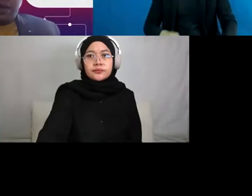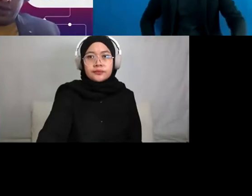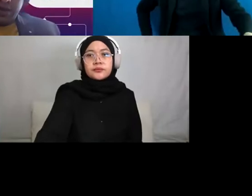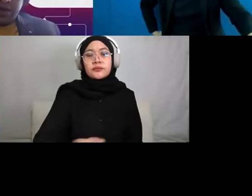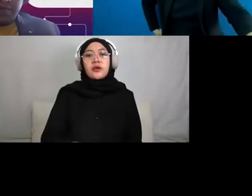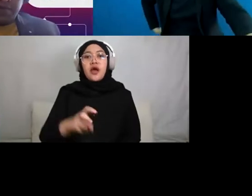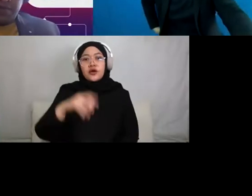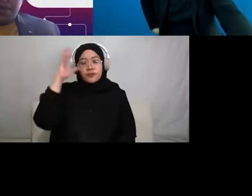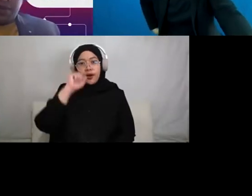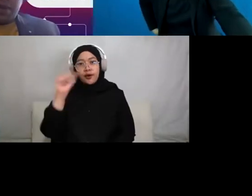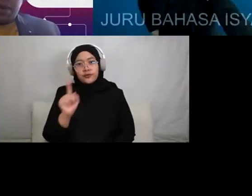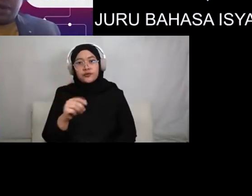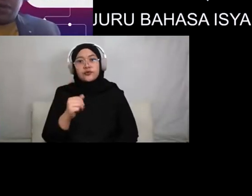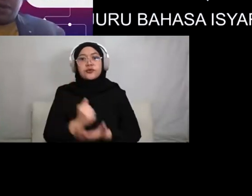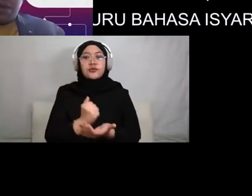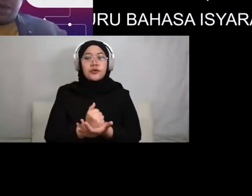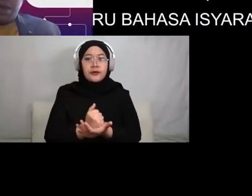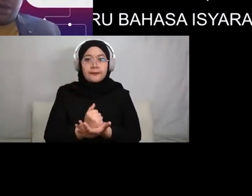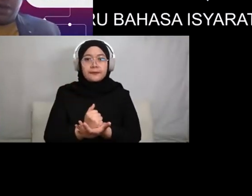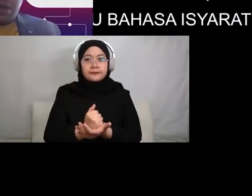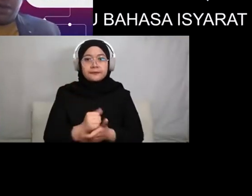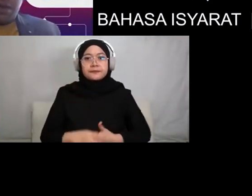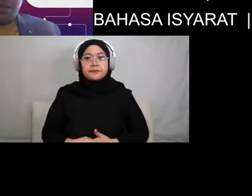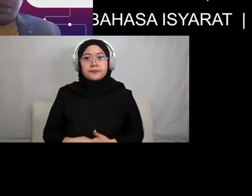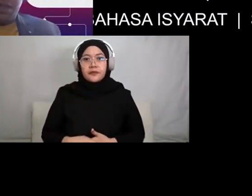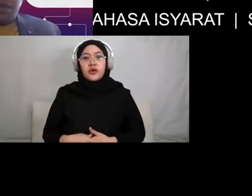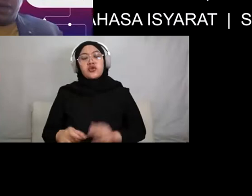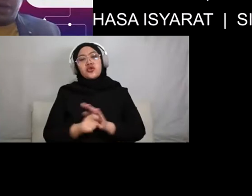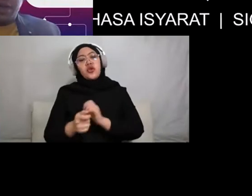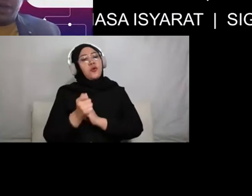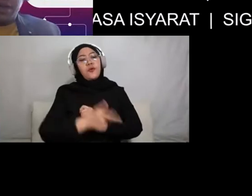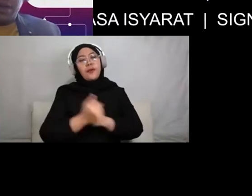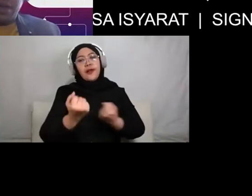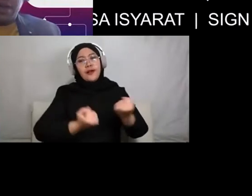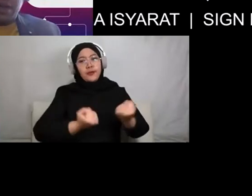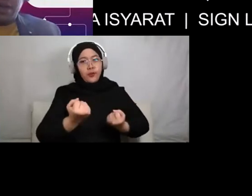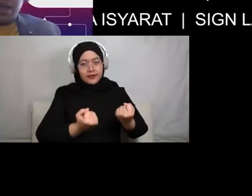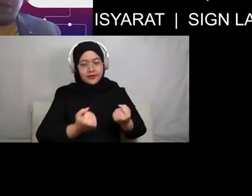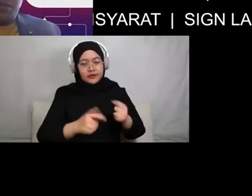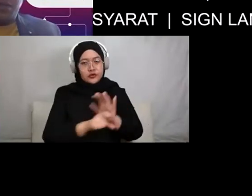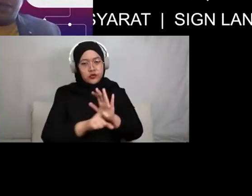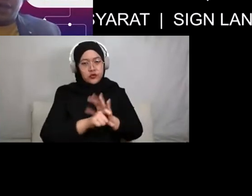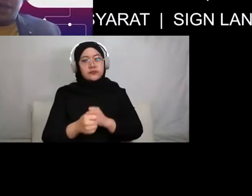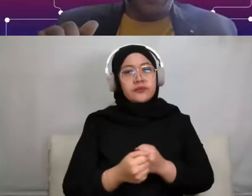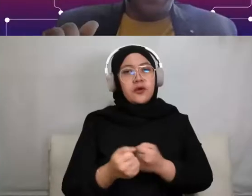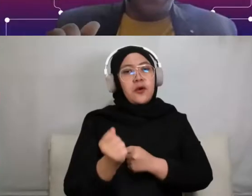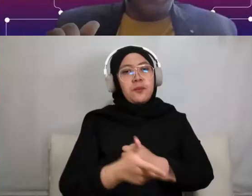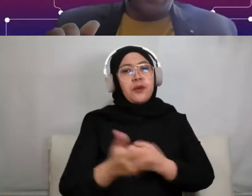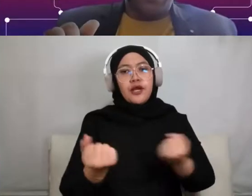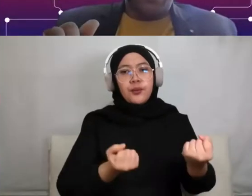little intensively. I will buy a car, which is 20 lakh, and I will use it for